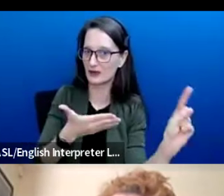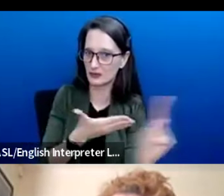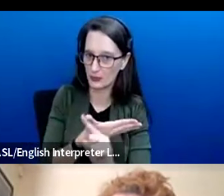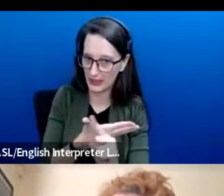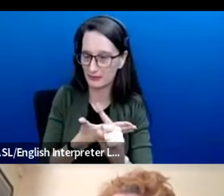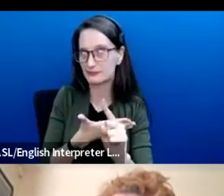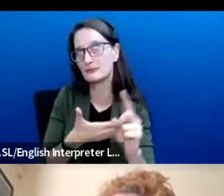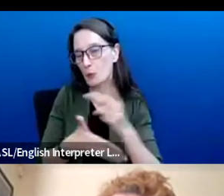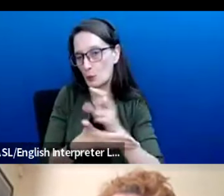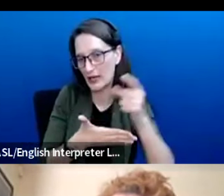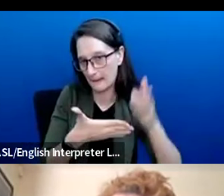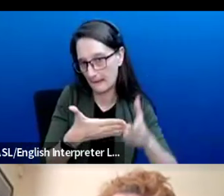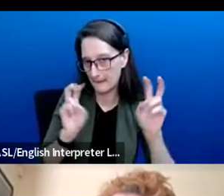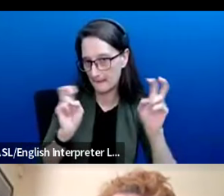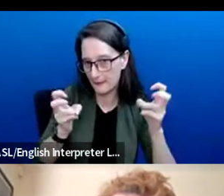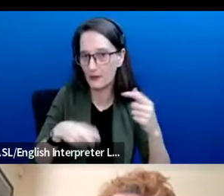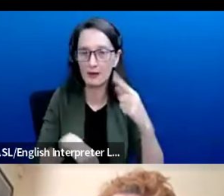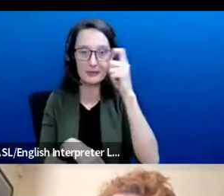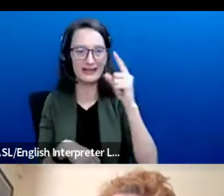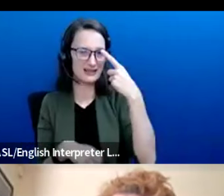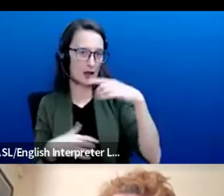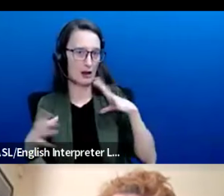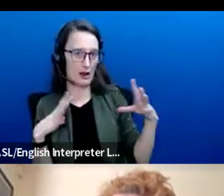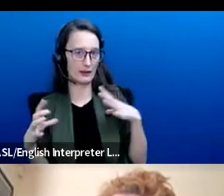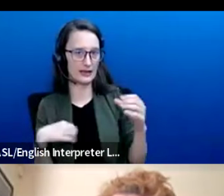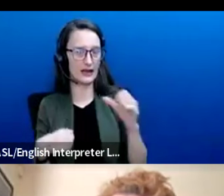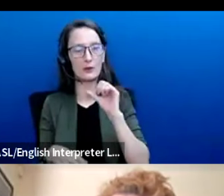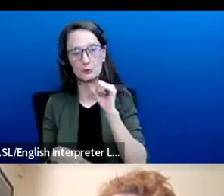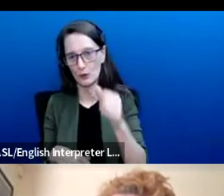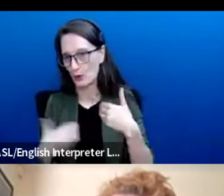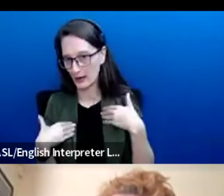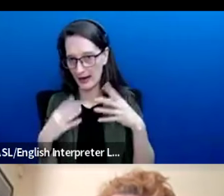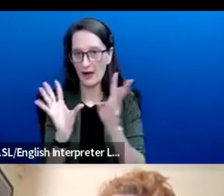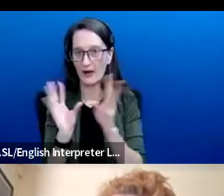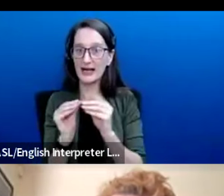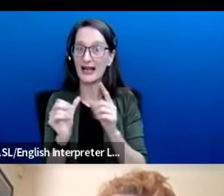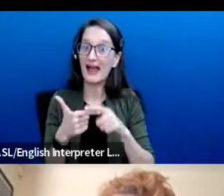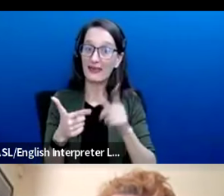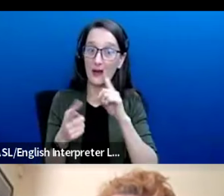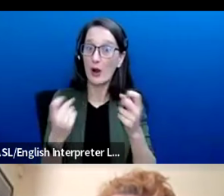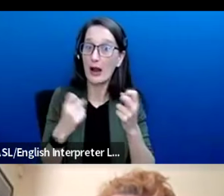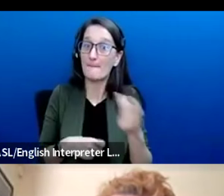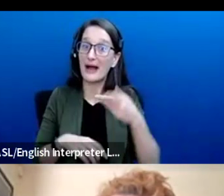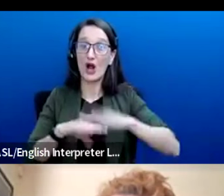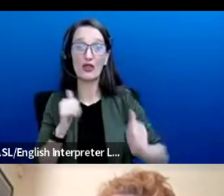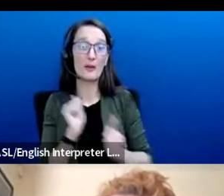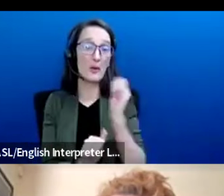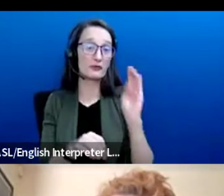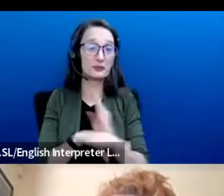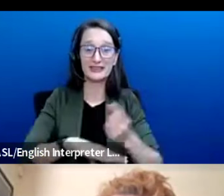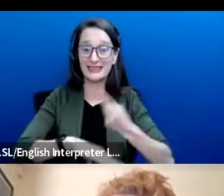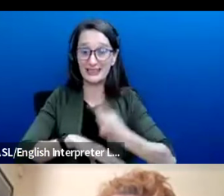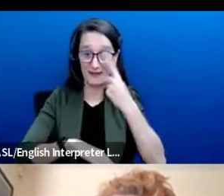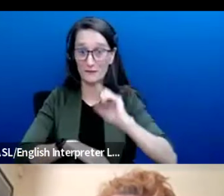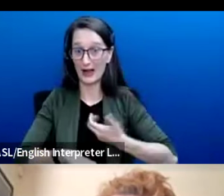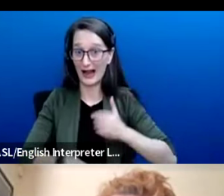weekend, we are going to not have our meeting, and then we are going to come back on the busiest day of our lives, which is going to be May 30th. And